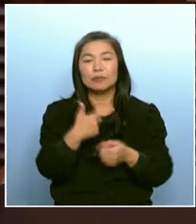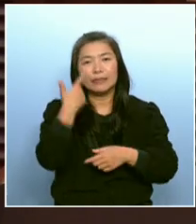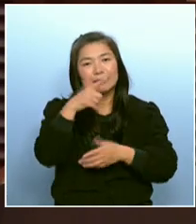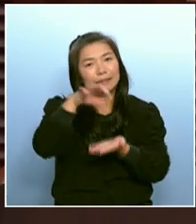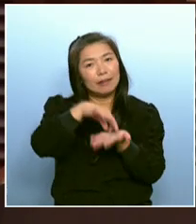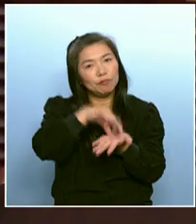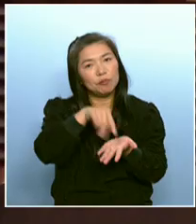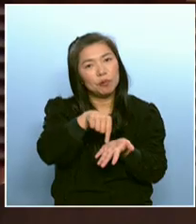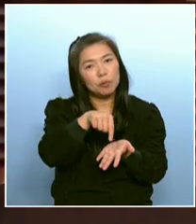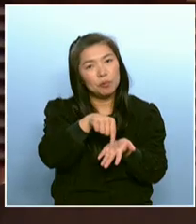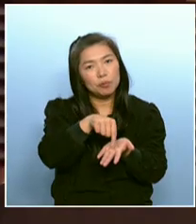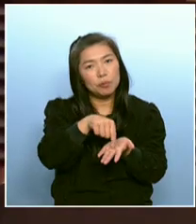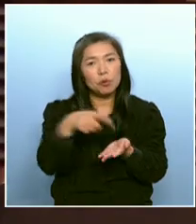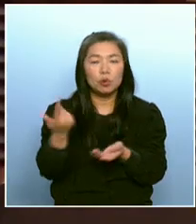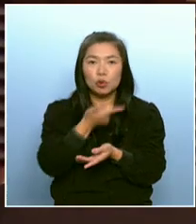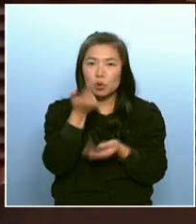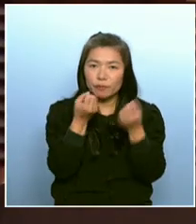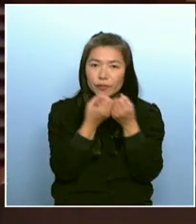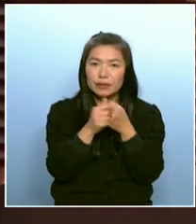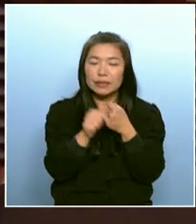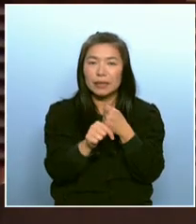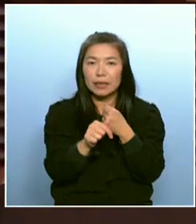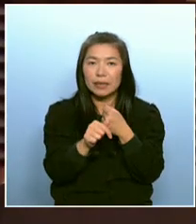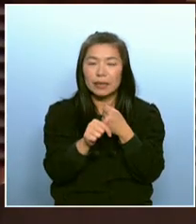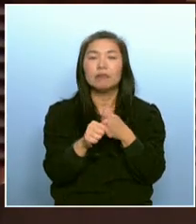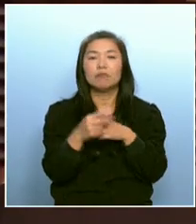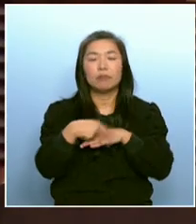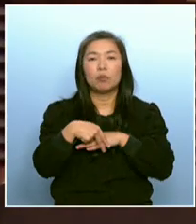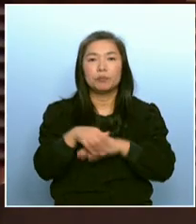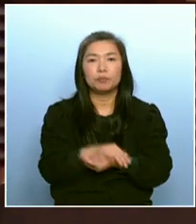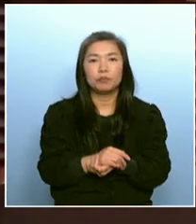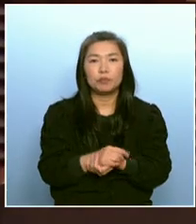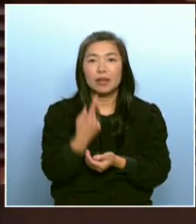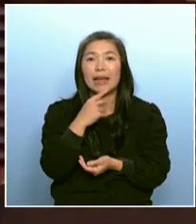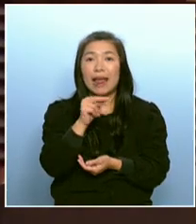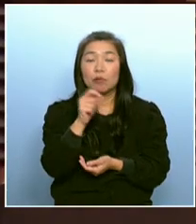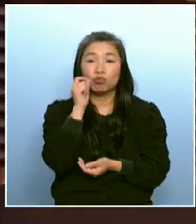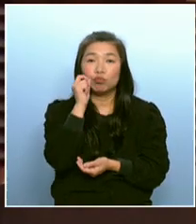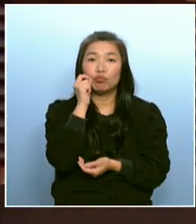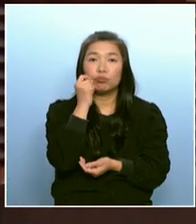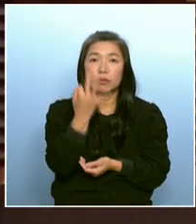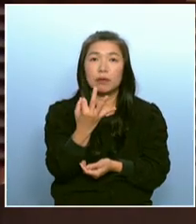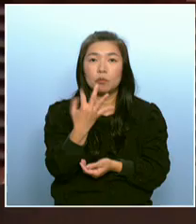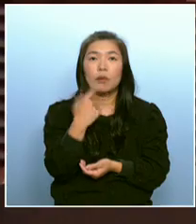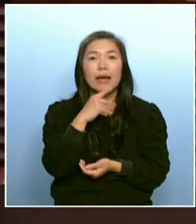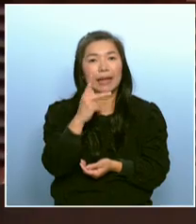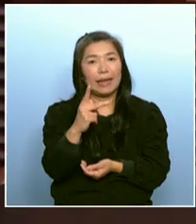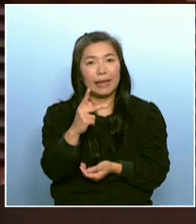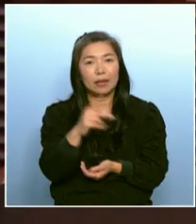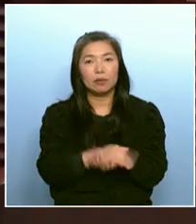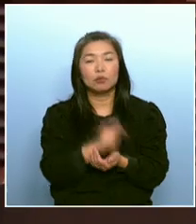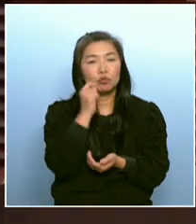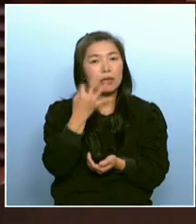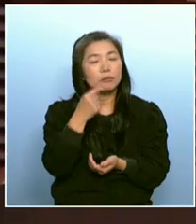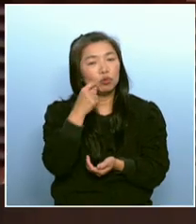So with this standalone child care center, this is something we put in place because we see there